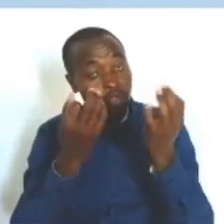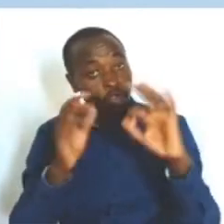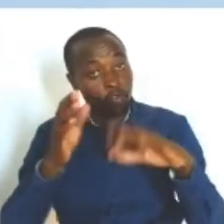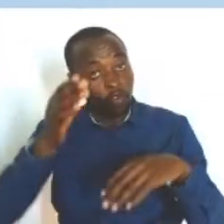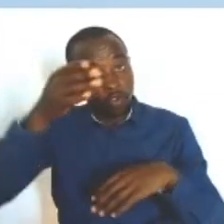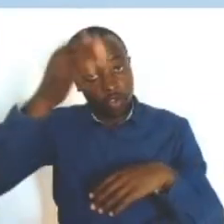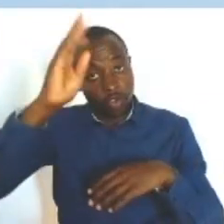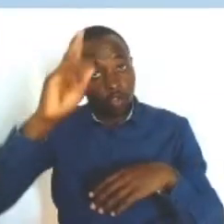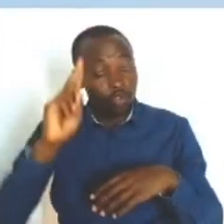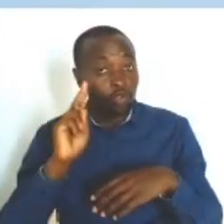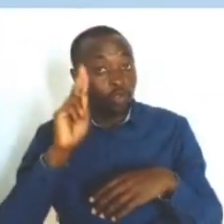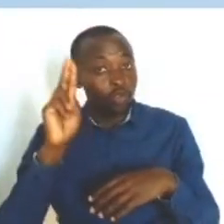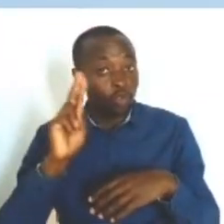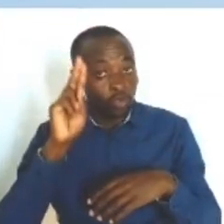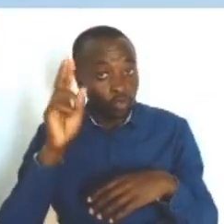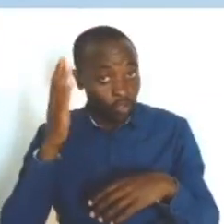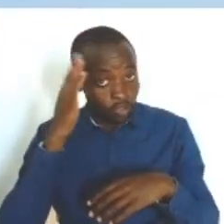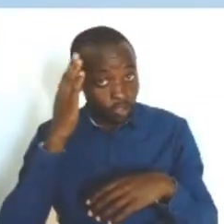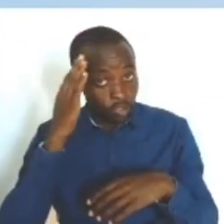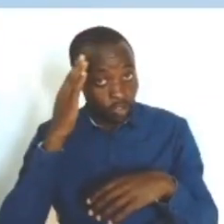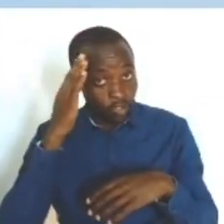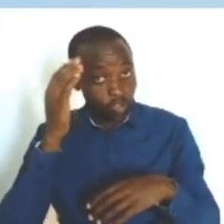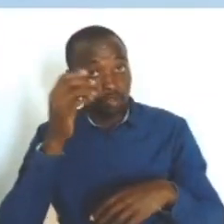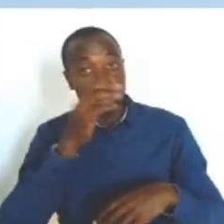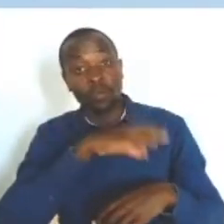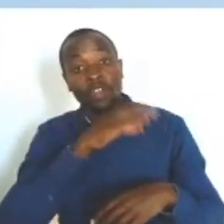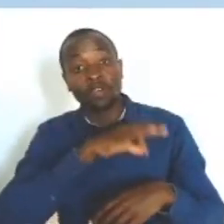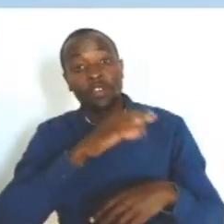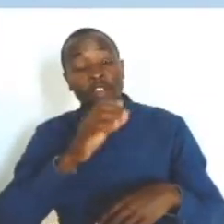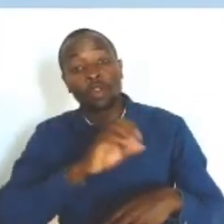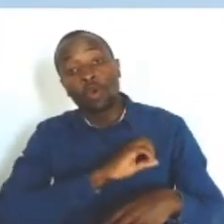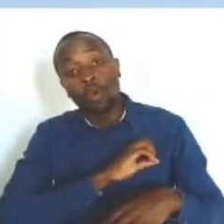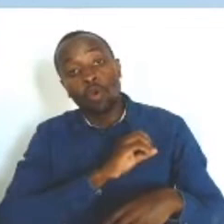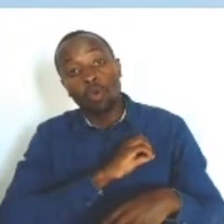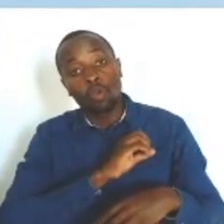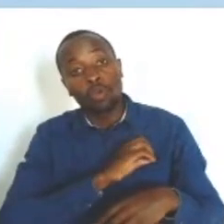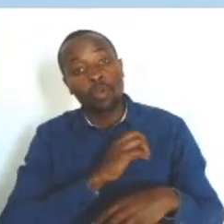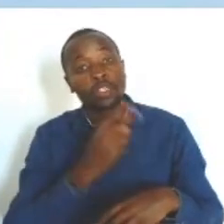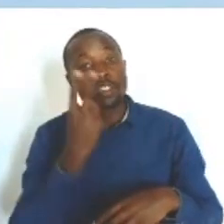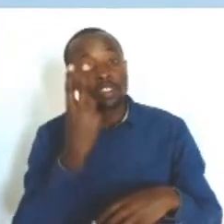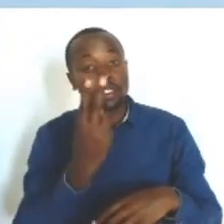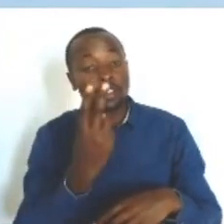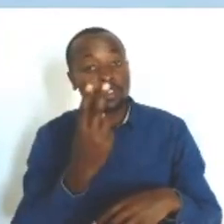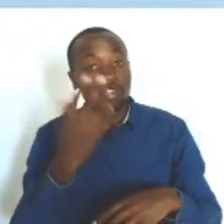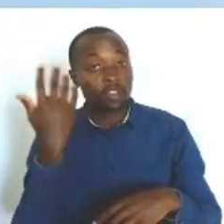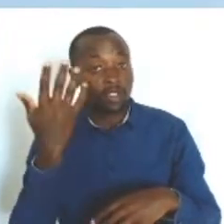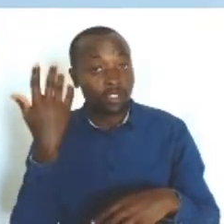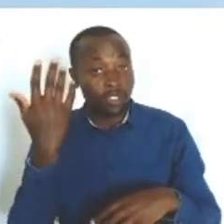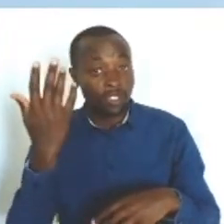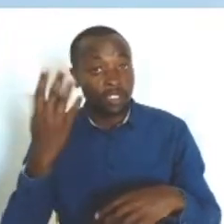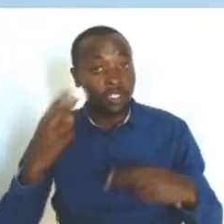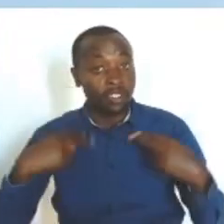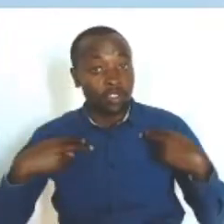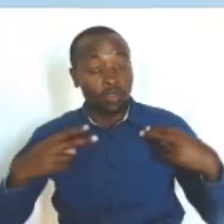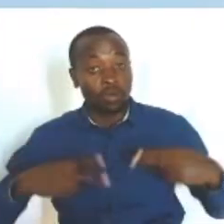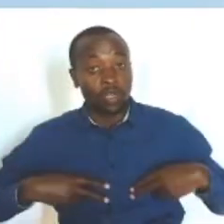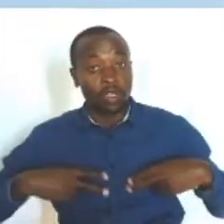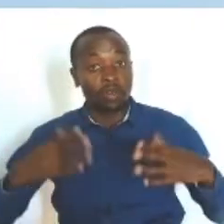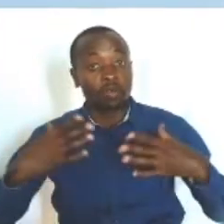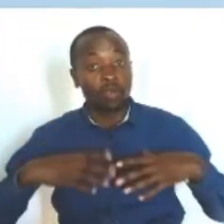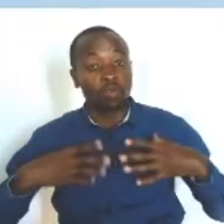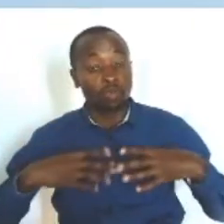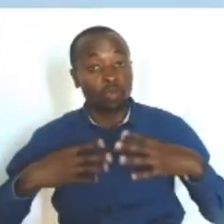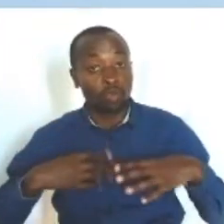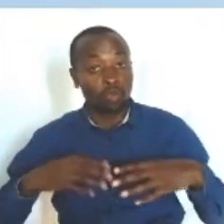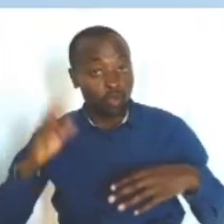to use our knowledge to our advantage. The second thing that we are using as mankind to disobey God